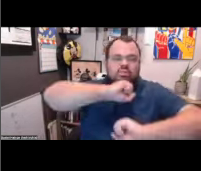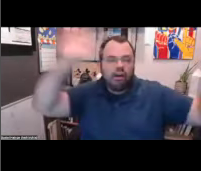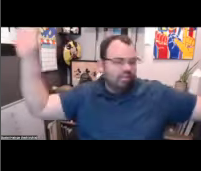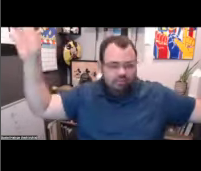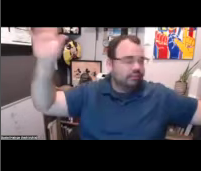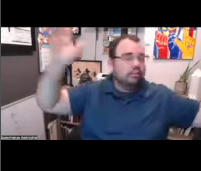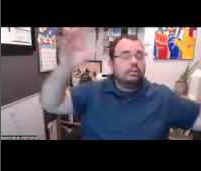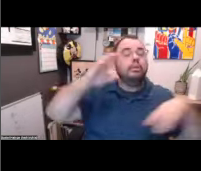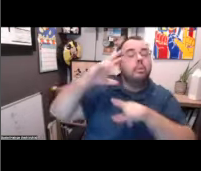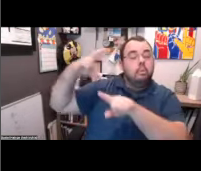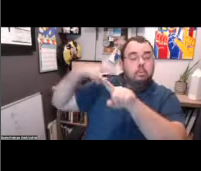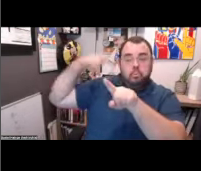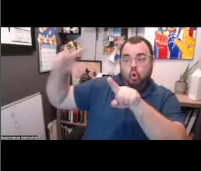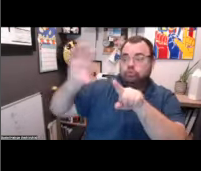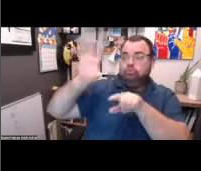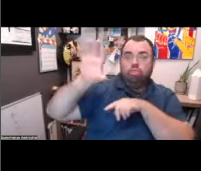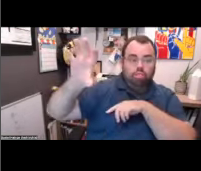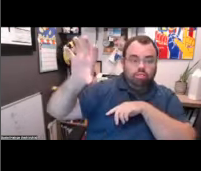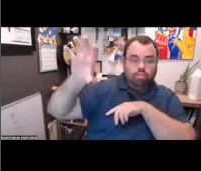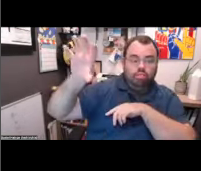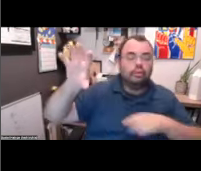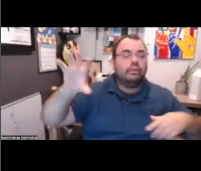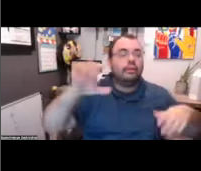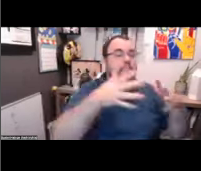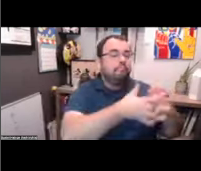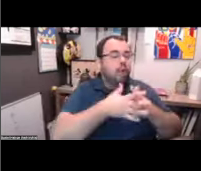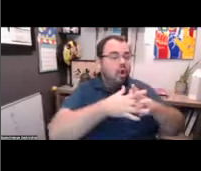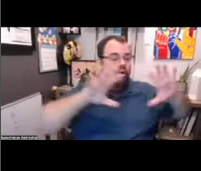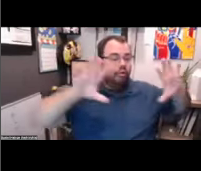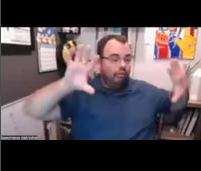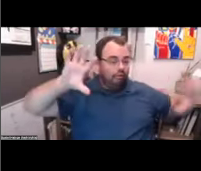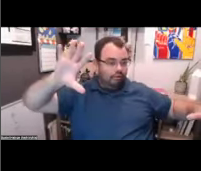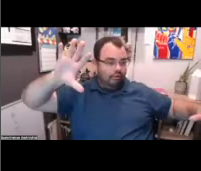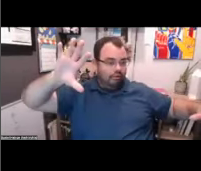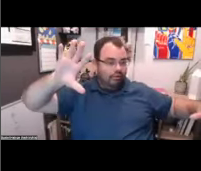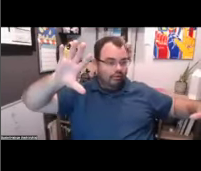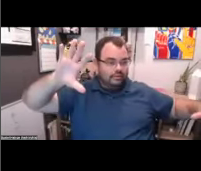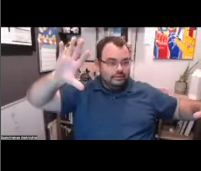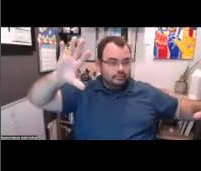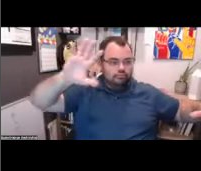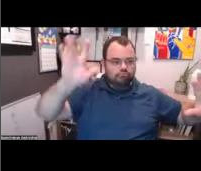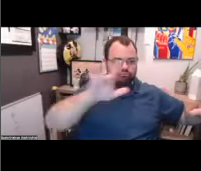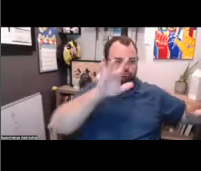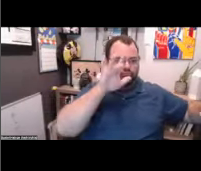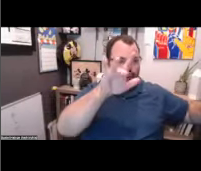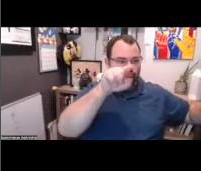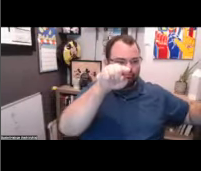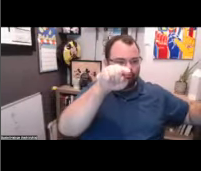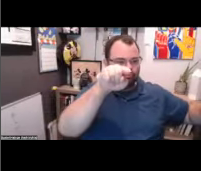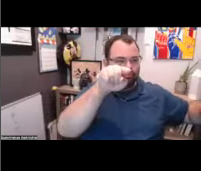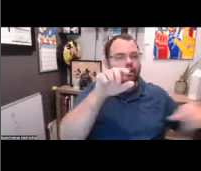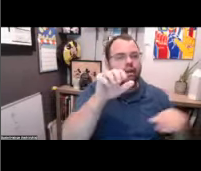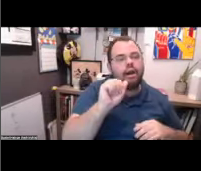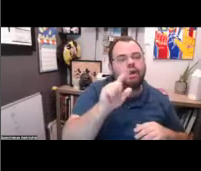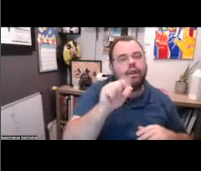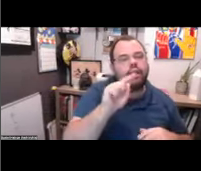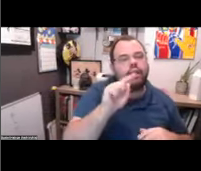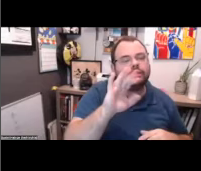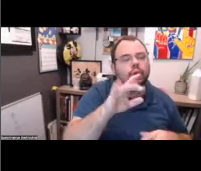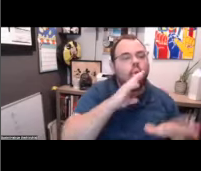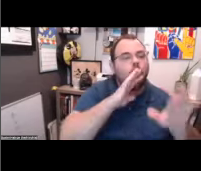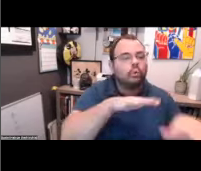Okay, so it's actually in the middle of nowhere. So if you see Portugal, there's two areas to it, right in